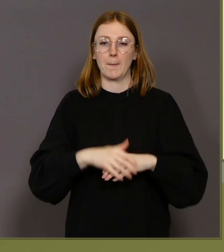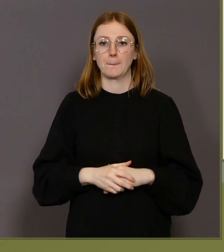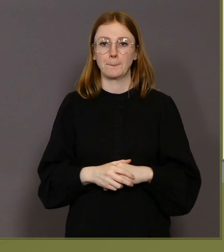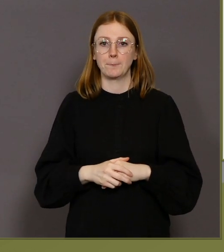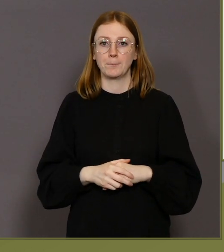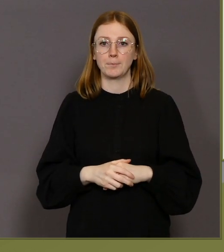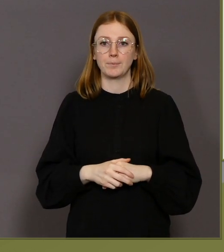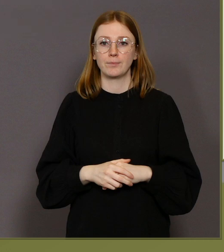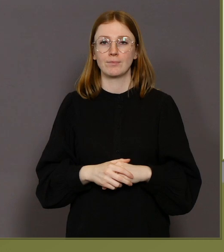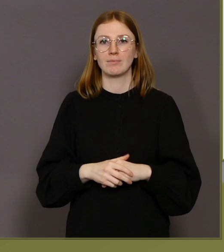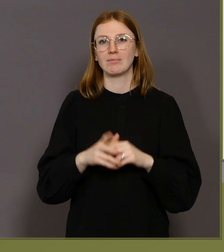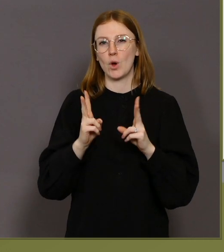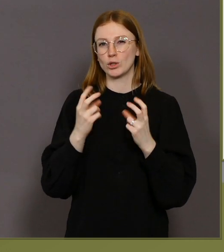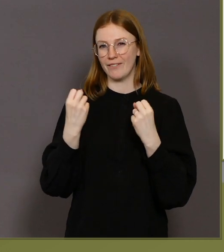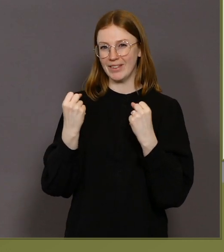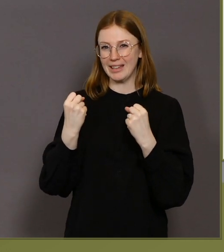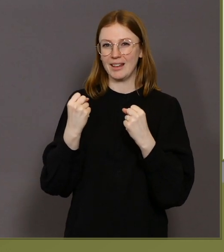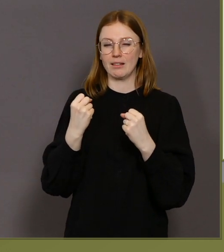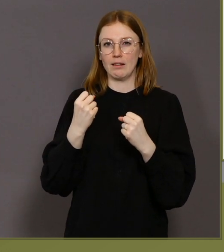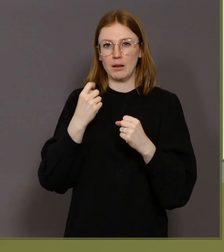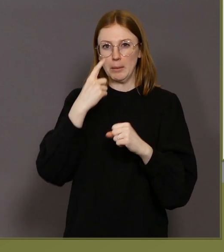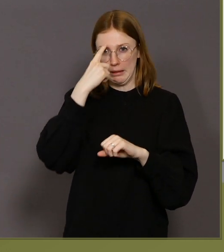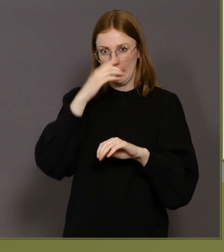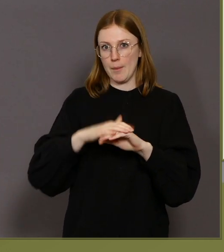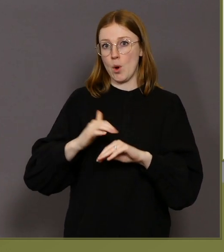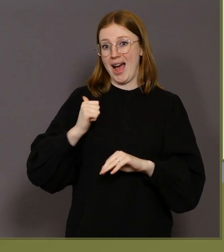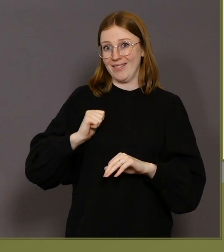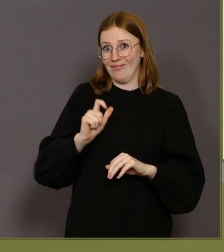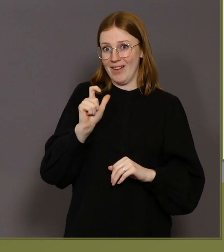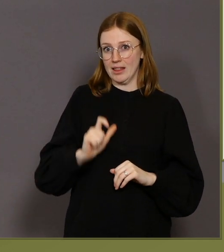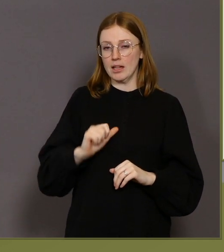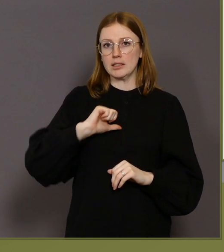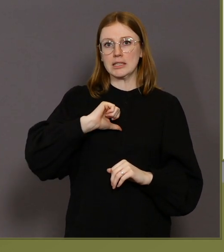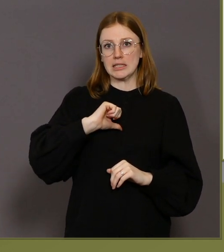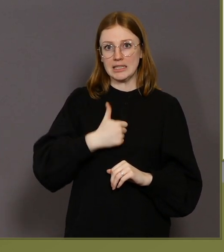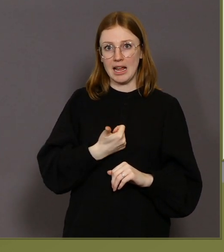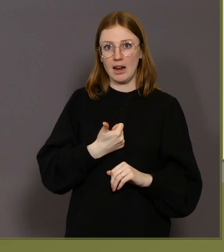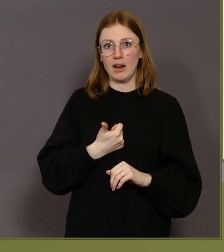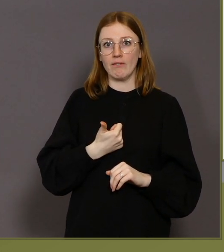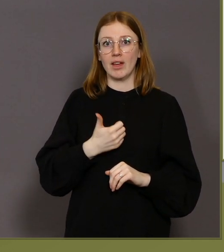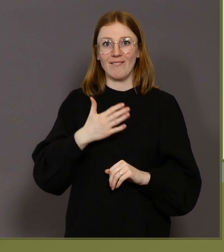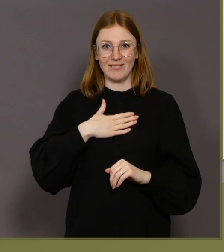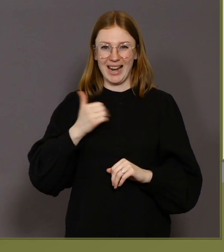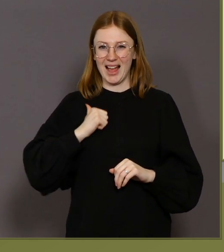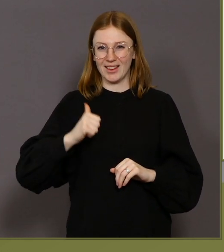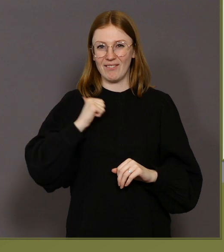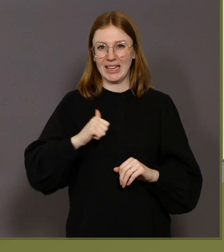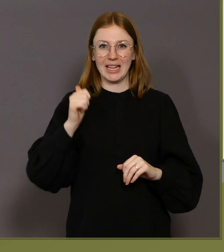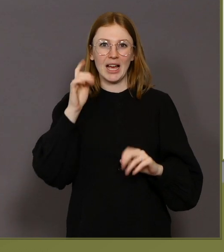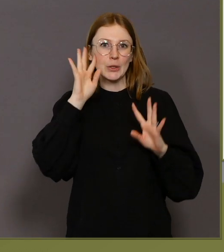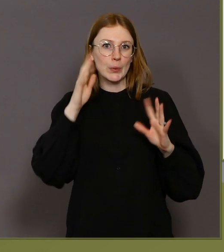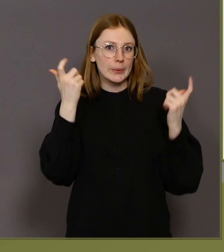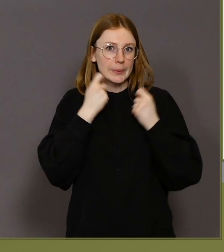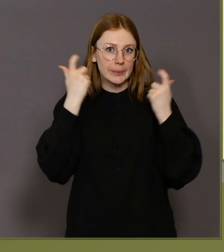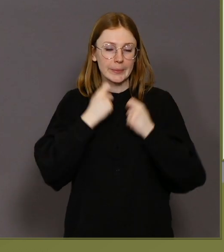And that's also important if you have if the user wants to be in the self-voicing mode.